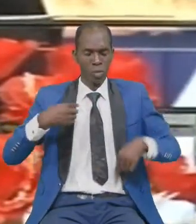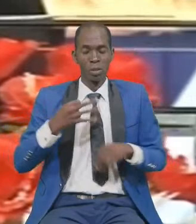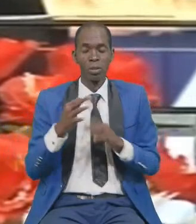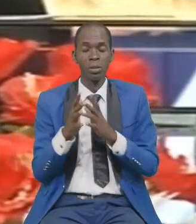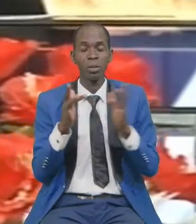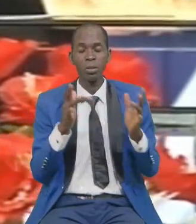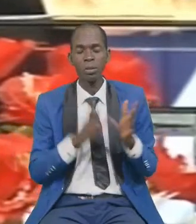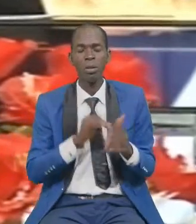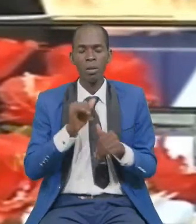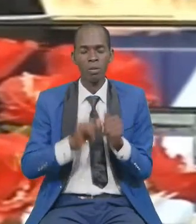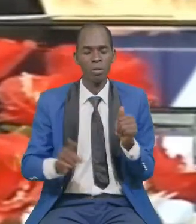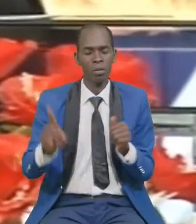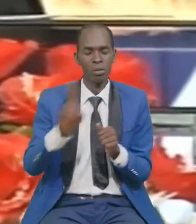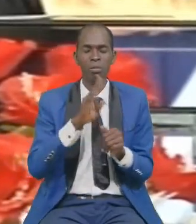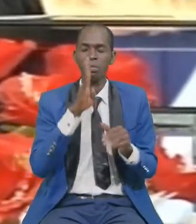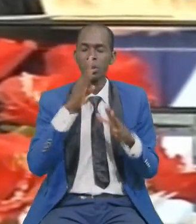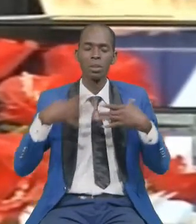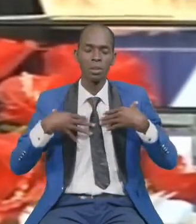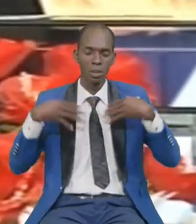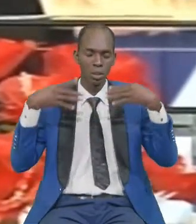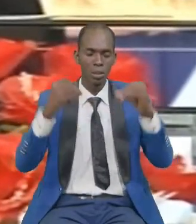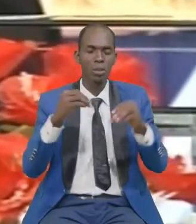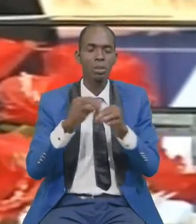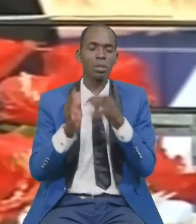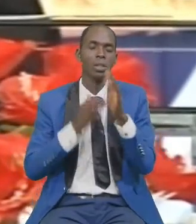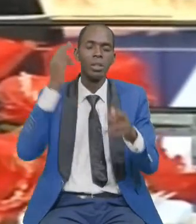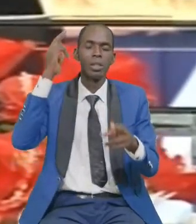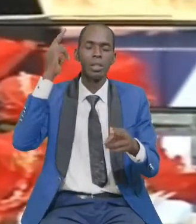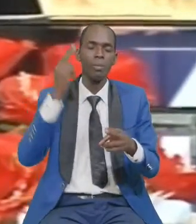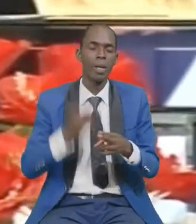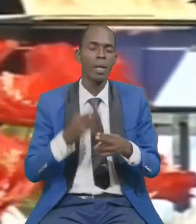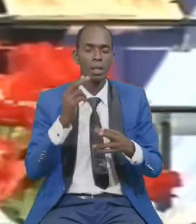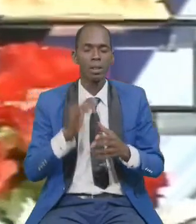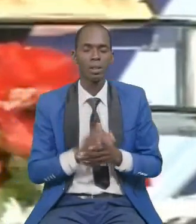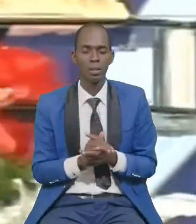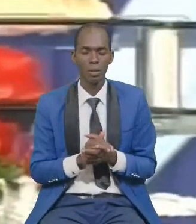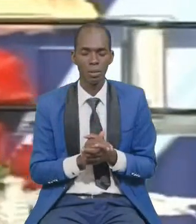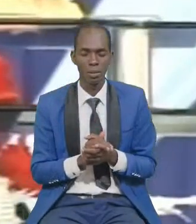Jesus, everyone be healed in Jesus' name.